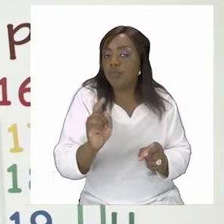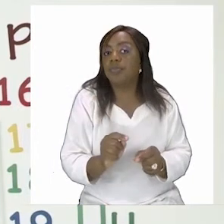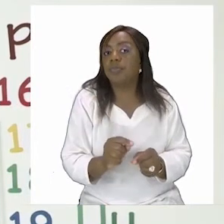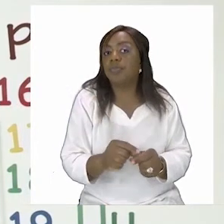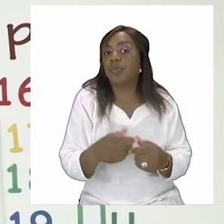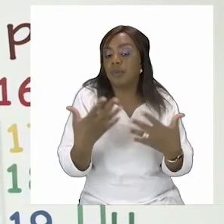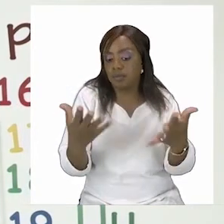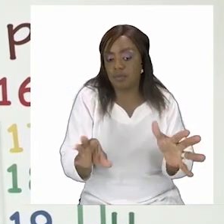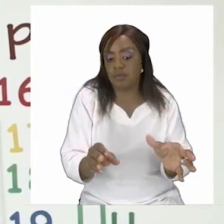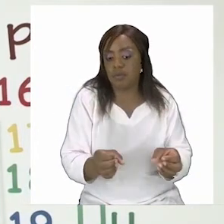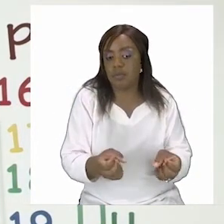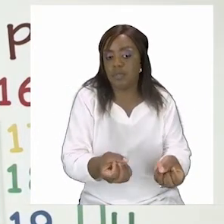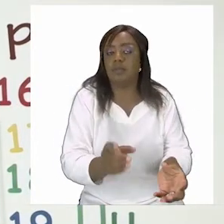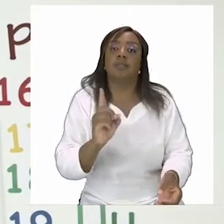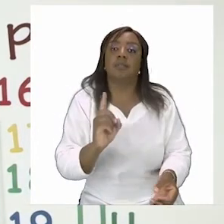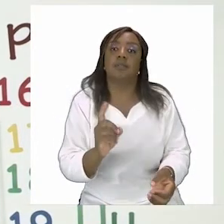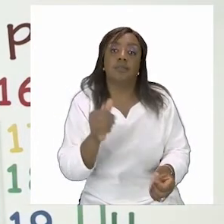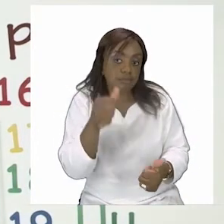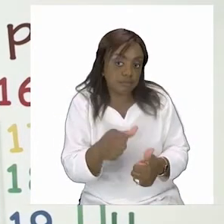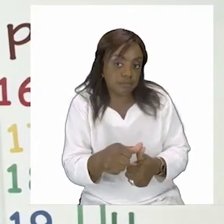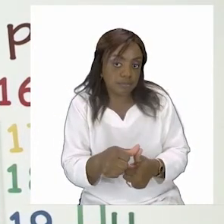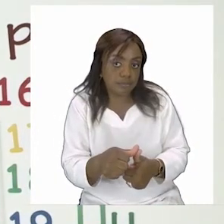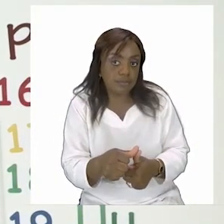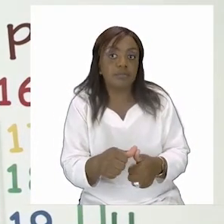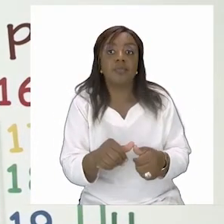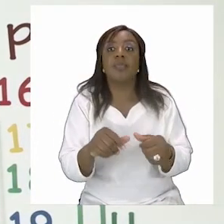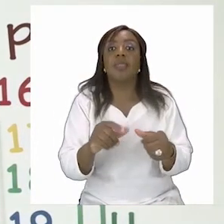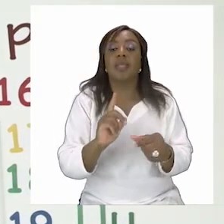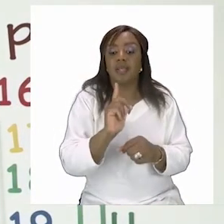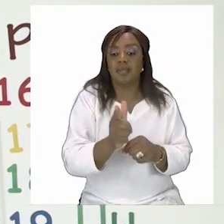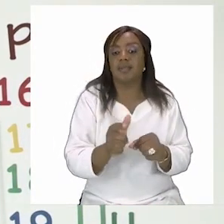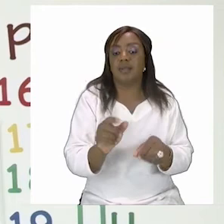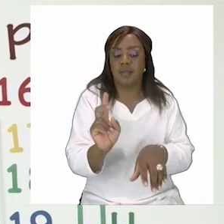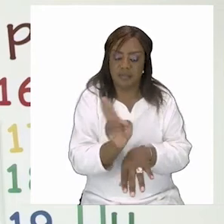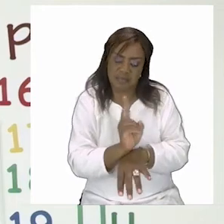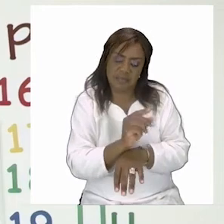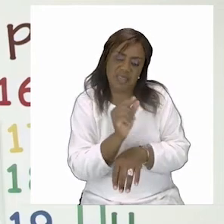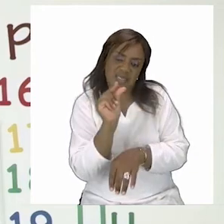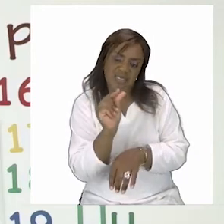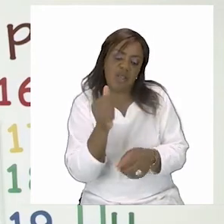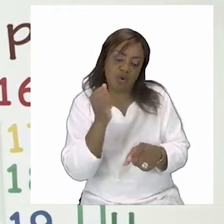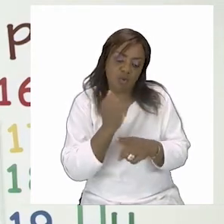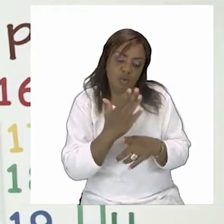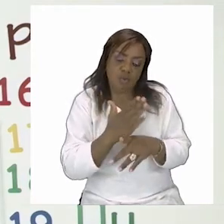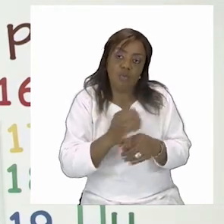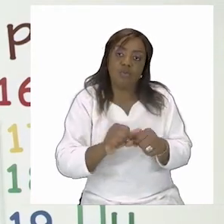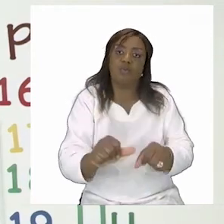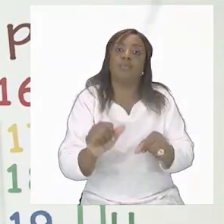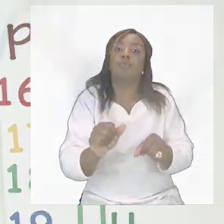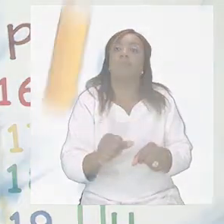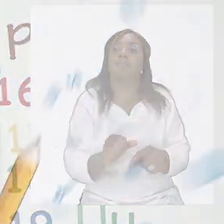your exercise. And I will see you just now. So quickly do your work so we can do more fun things